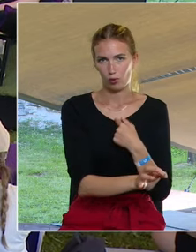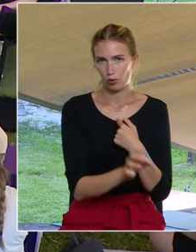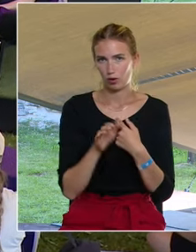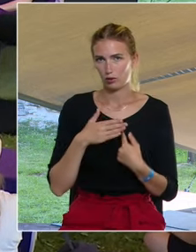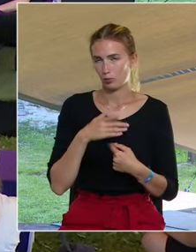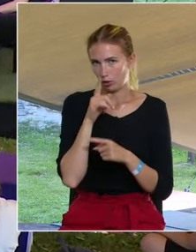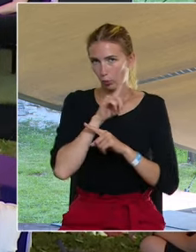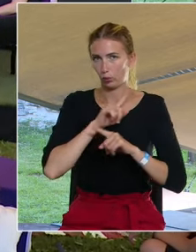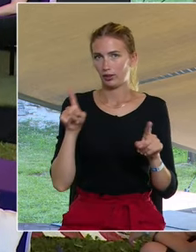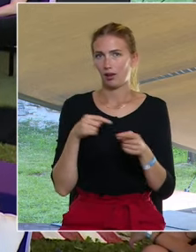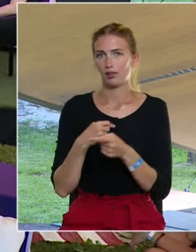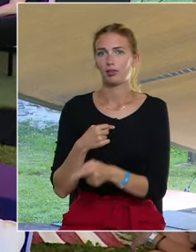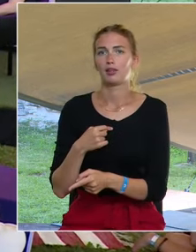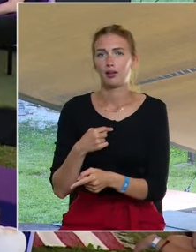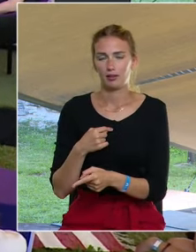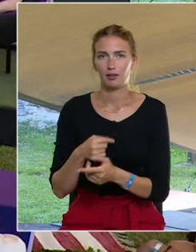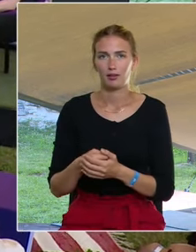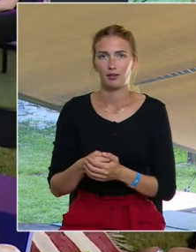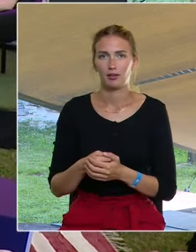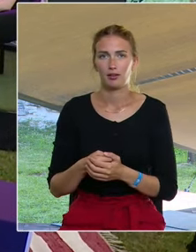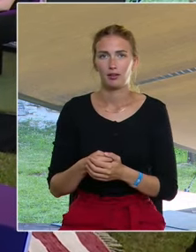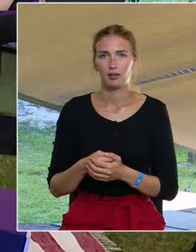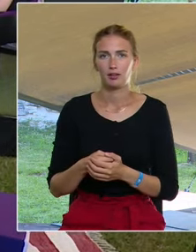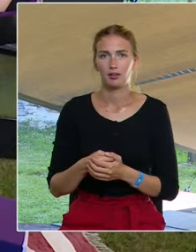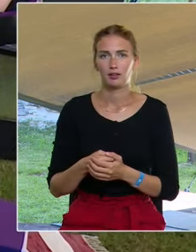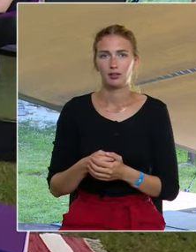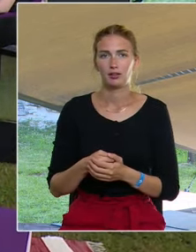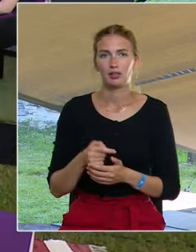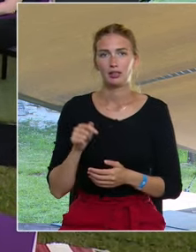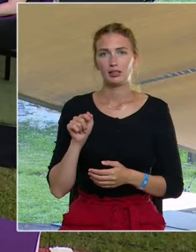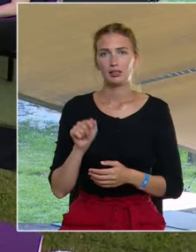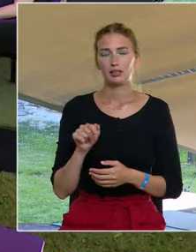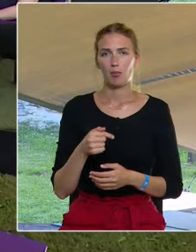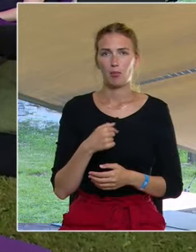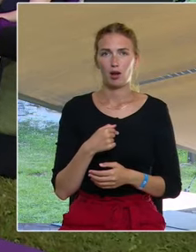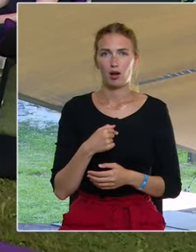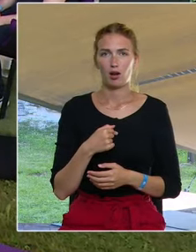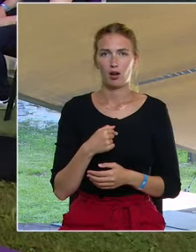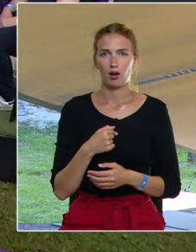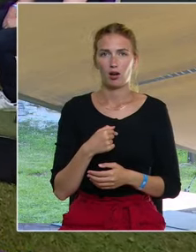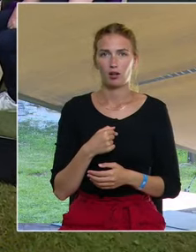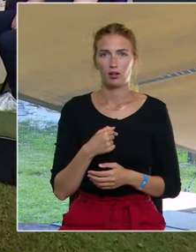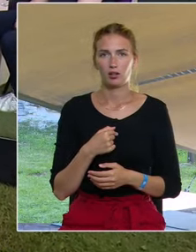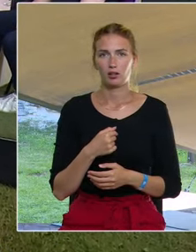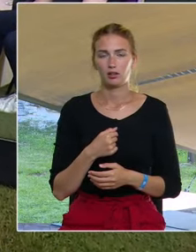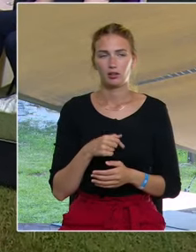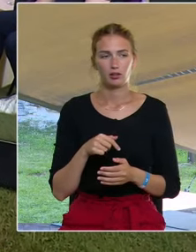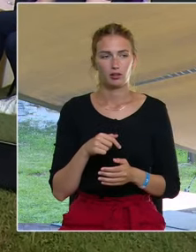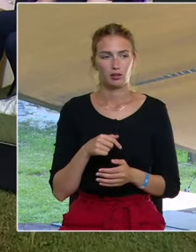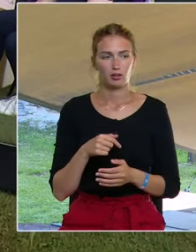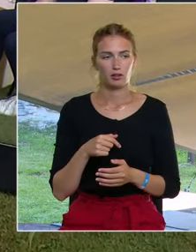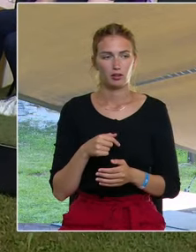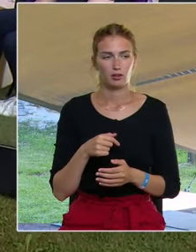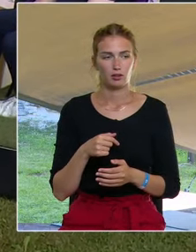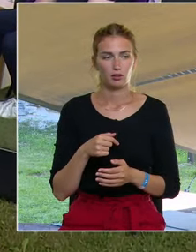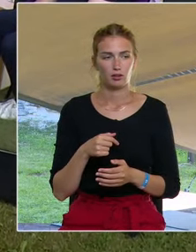your unique. Yeah, so this is one of my like six wallets, and this is the one I least often access. That stuff's just sitting